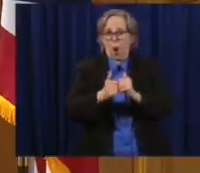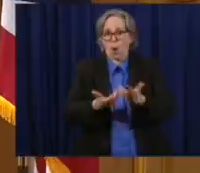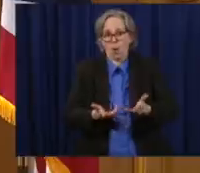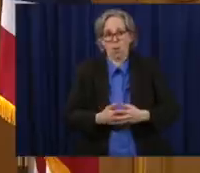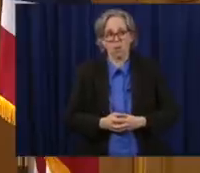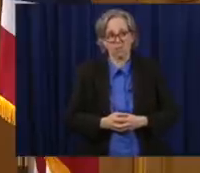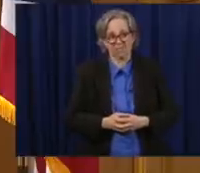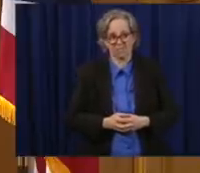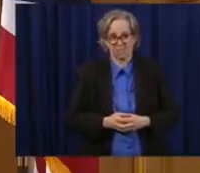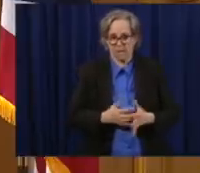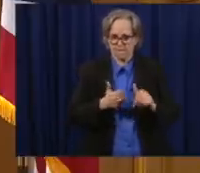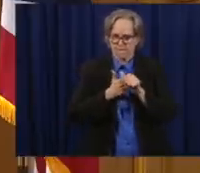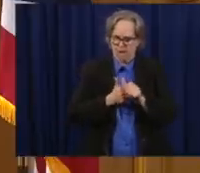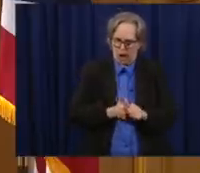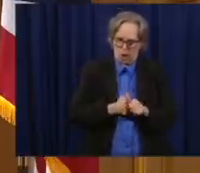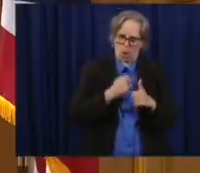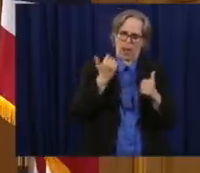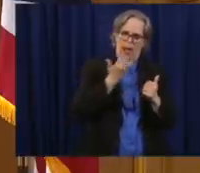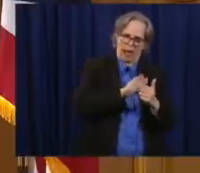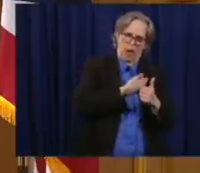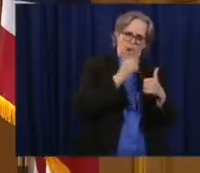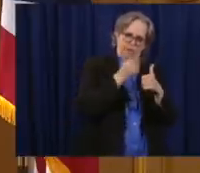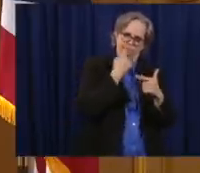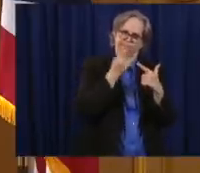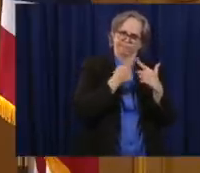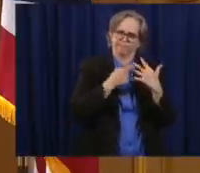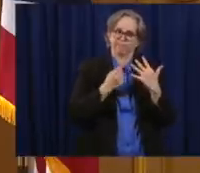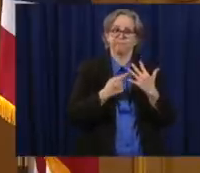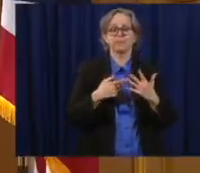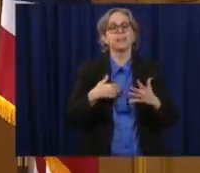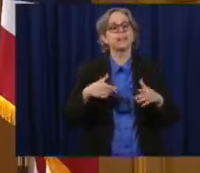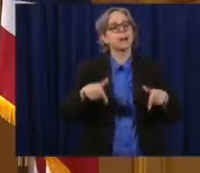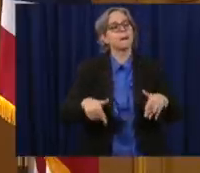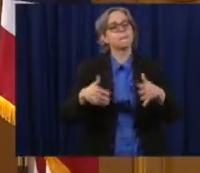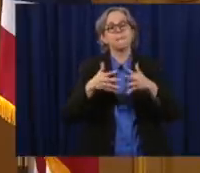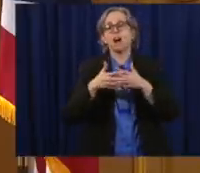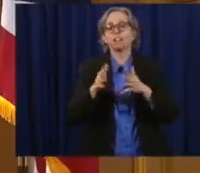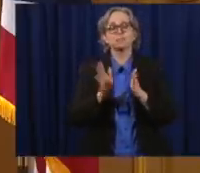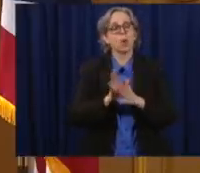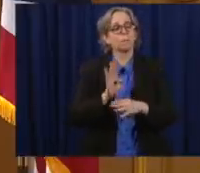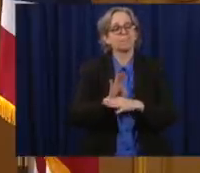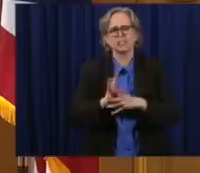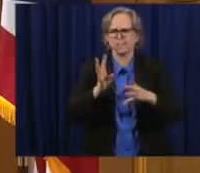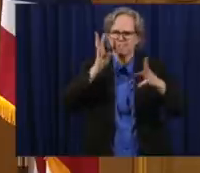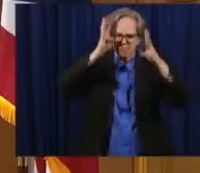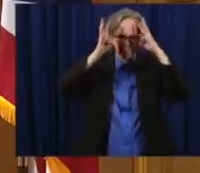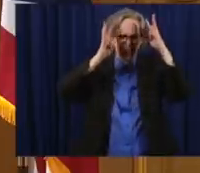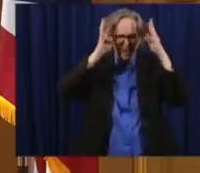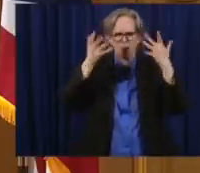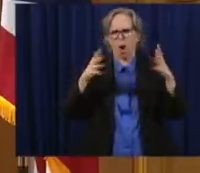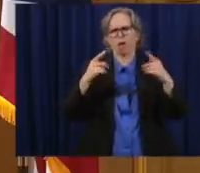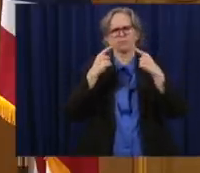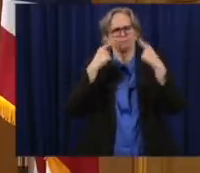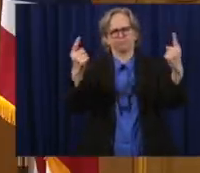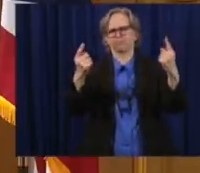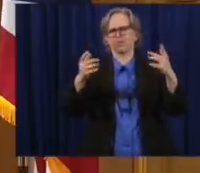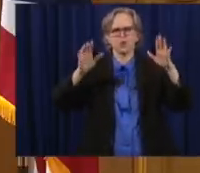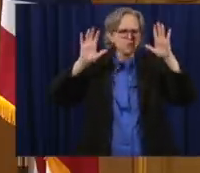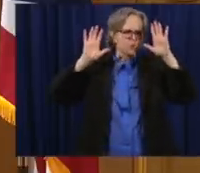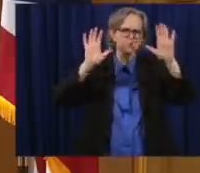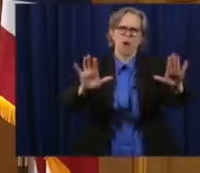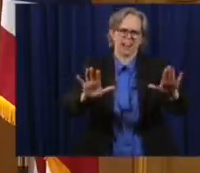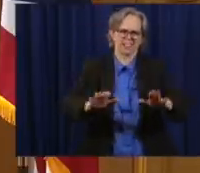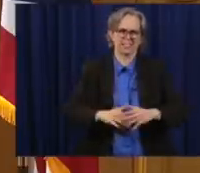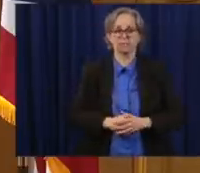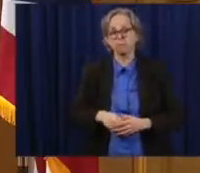And the ingenuity of American small business is always great, and I think they'll figure it out. But much more challenging.